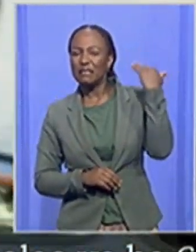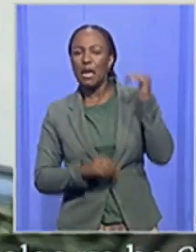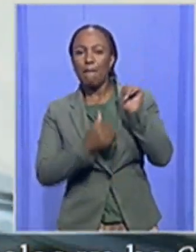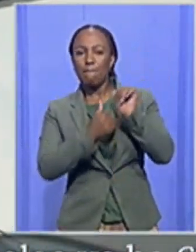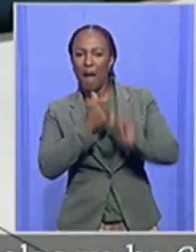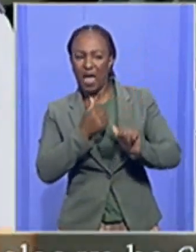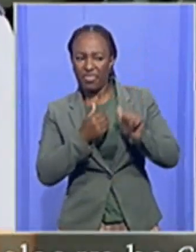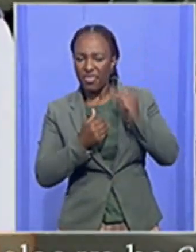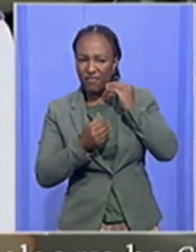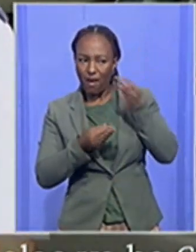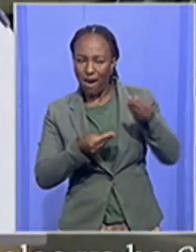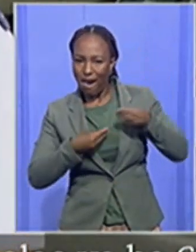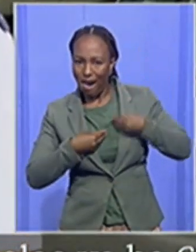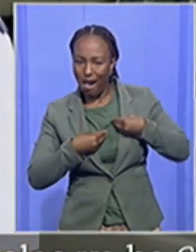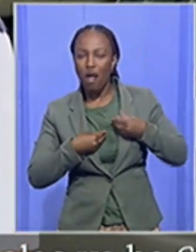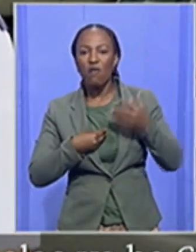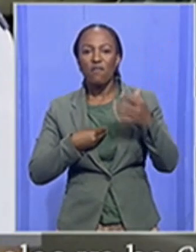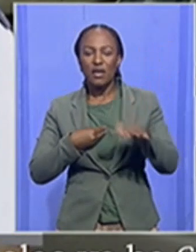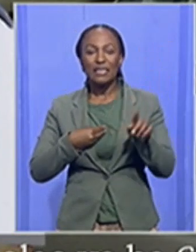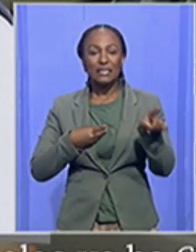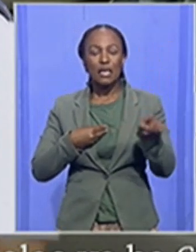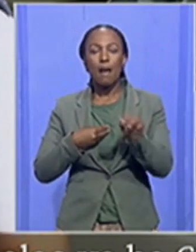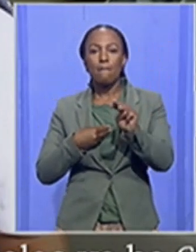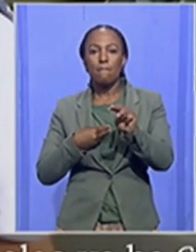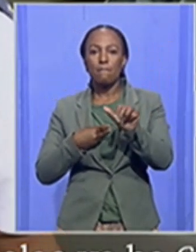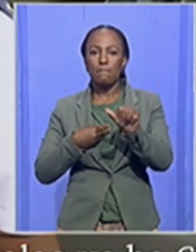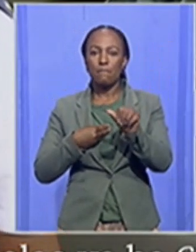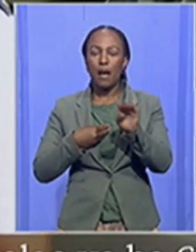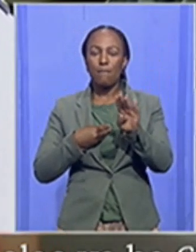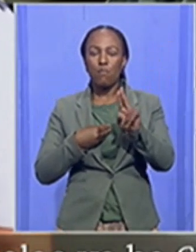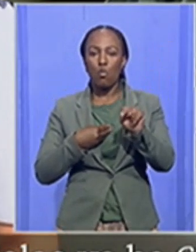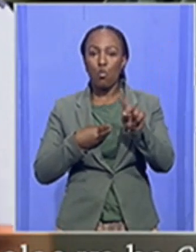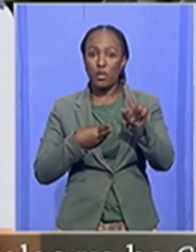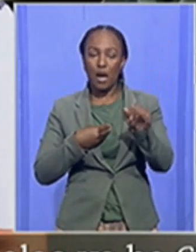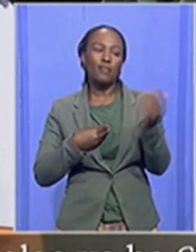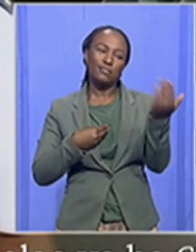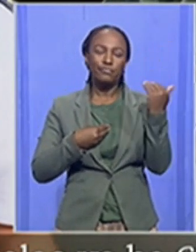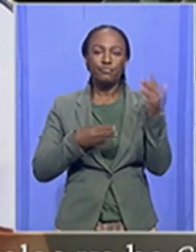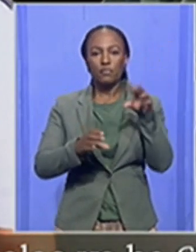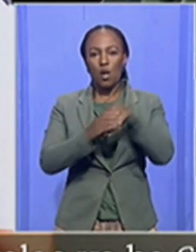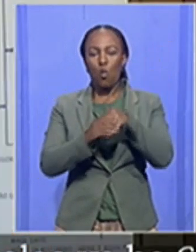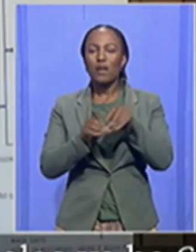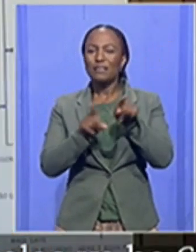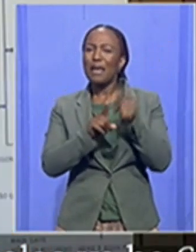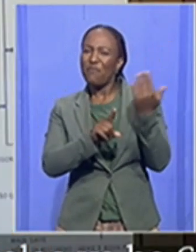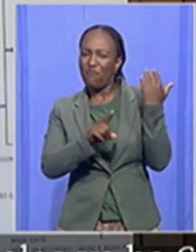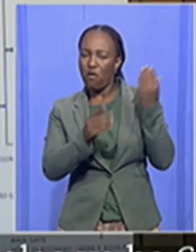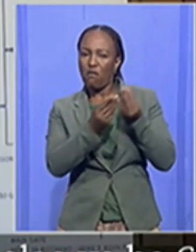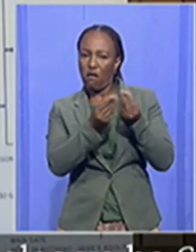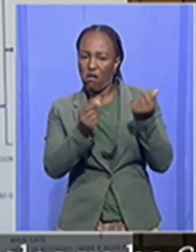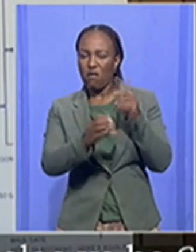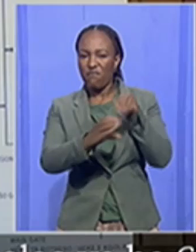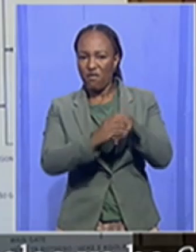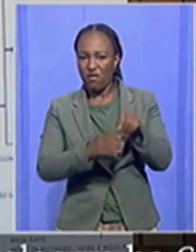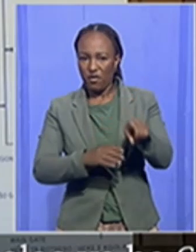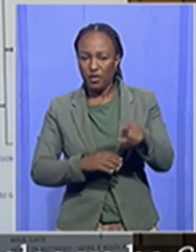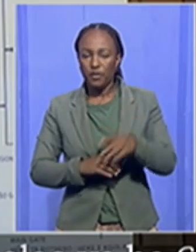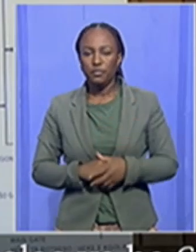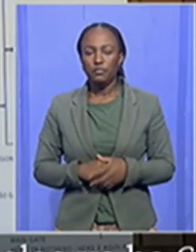in Captain Keshima Bunda because of his expertise in solving similar cases. Maloko a CPF